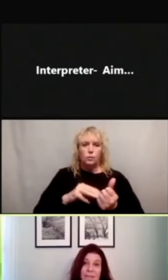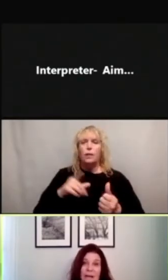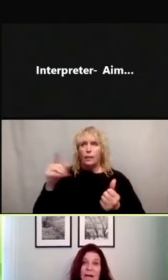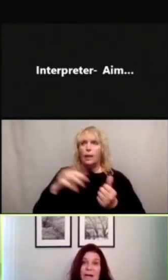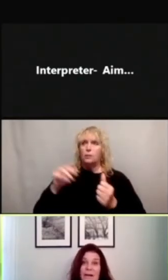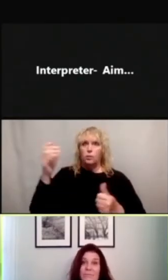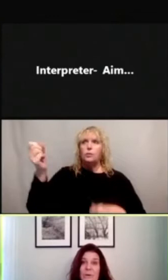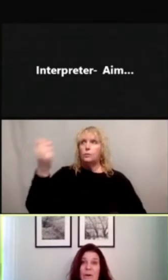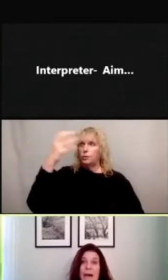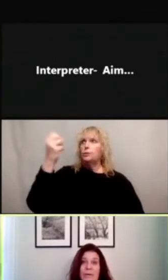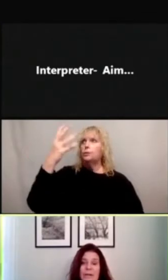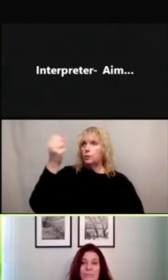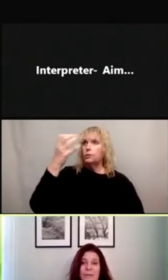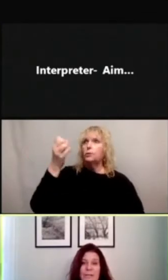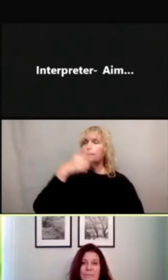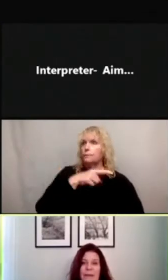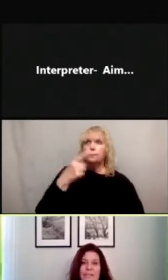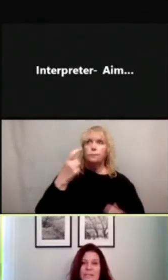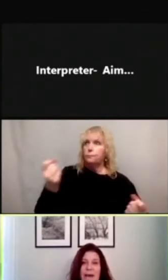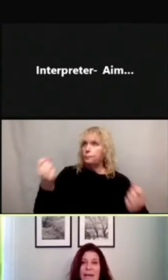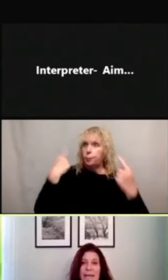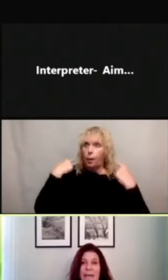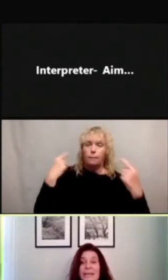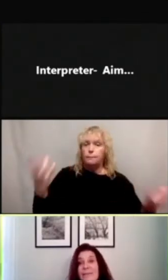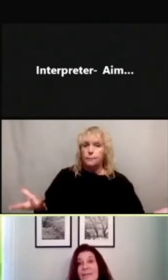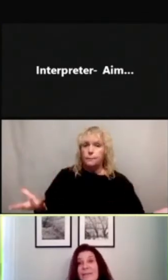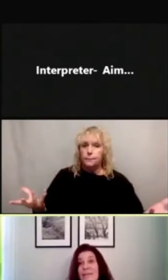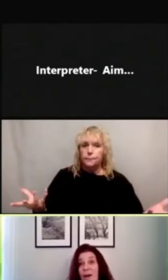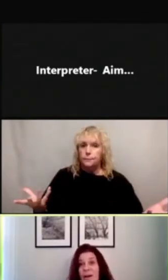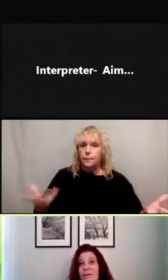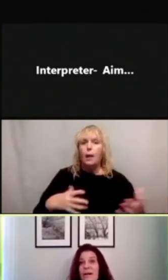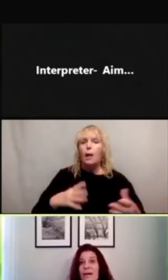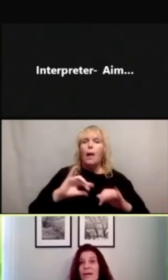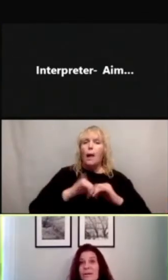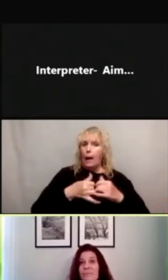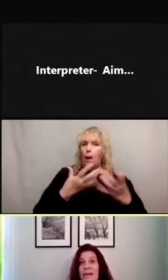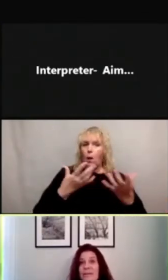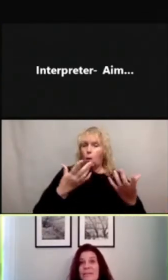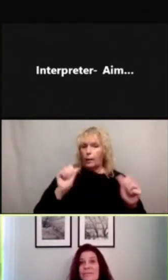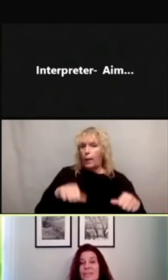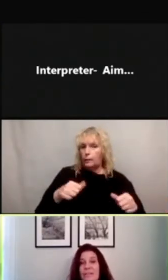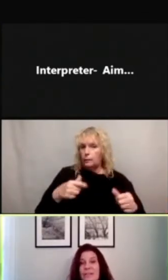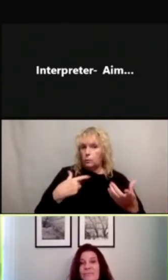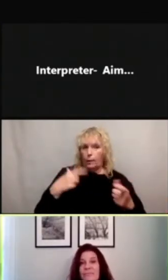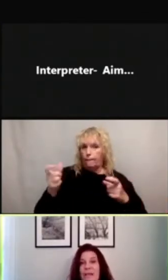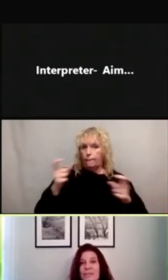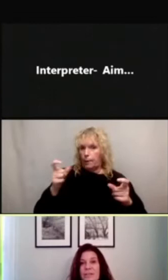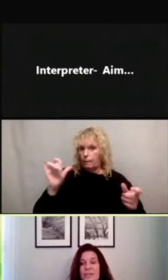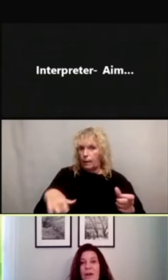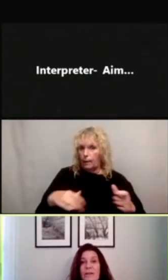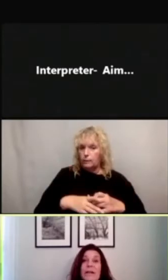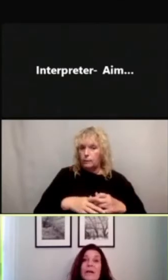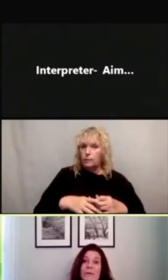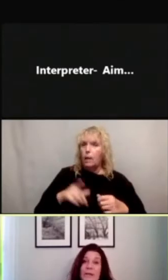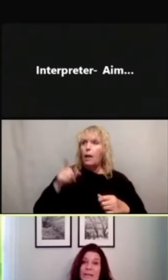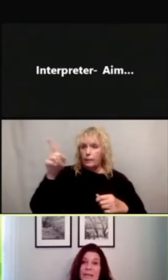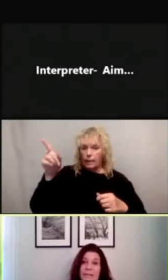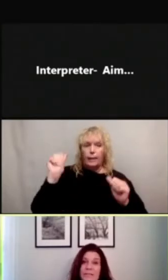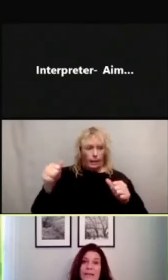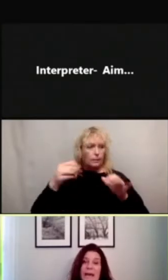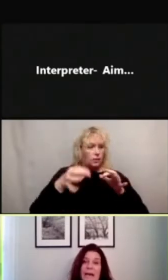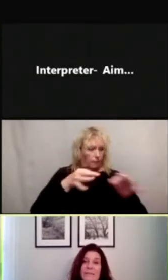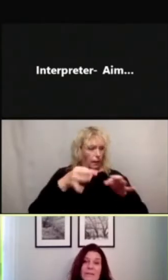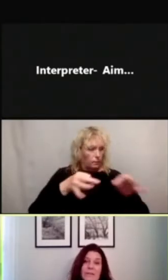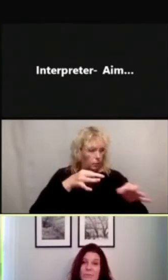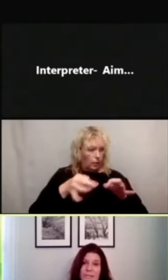they're given. So how can we manage that? Even if they are kind of given good information, are they comprehending